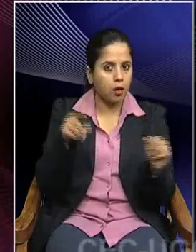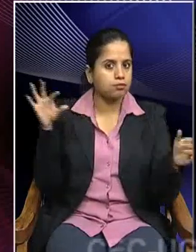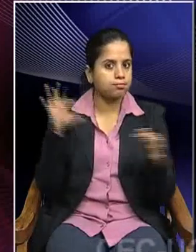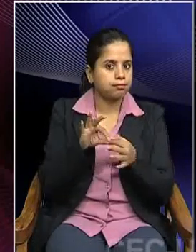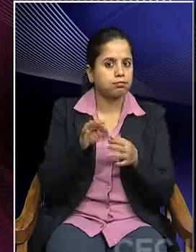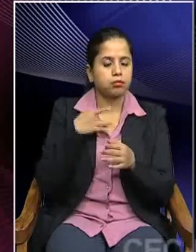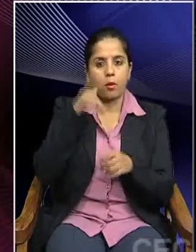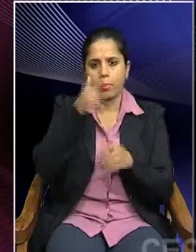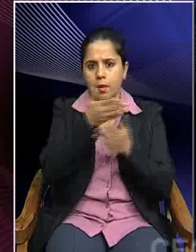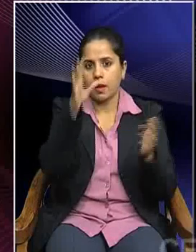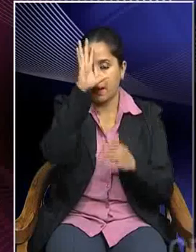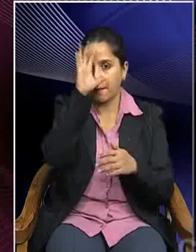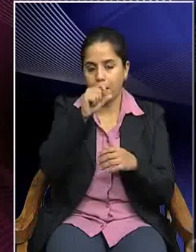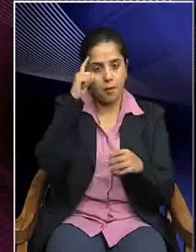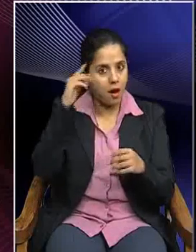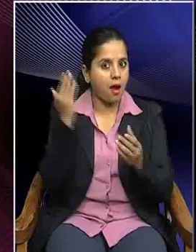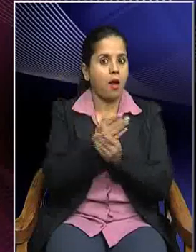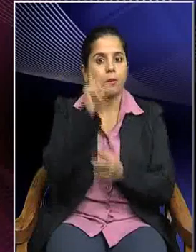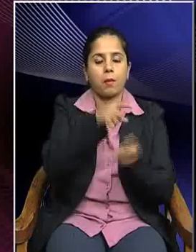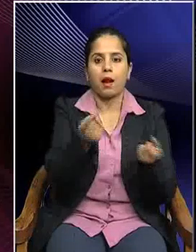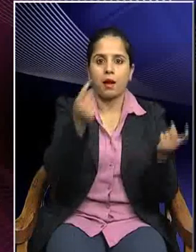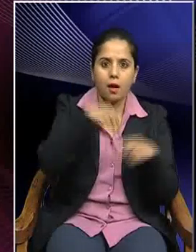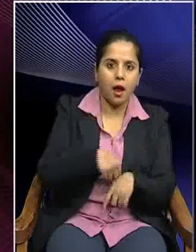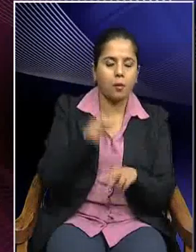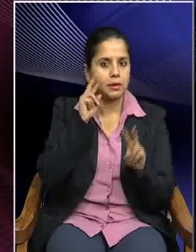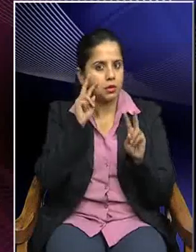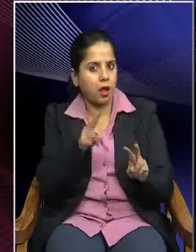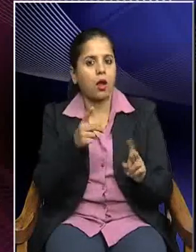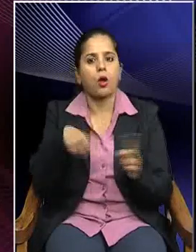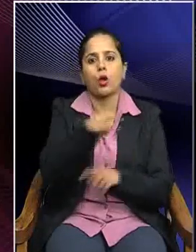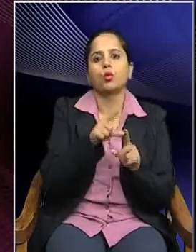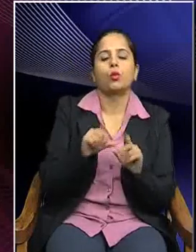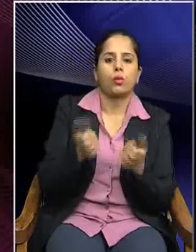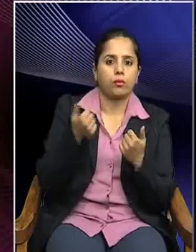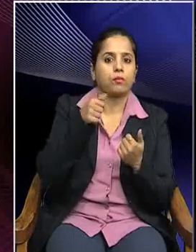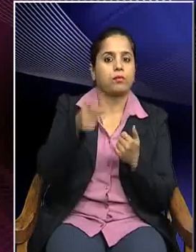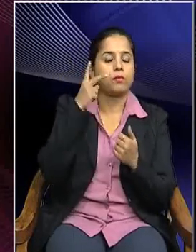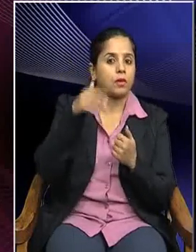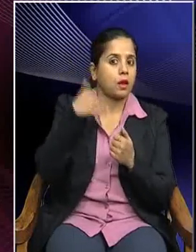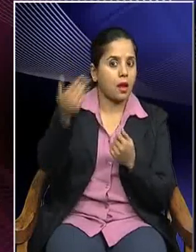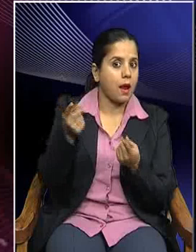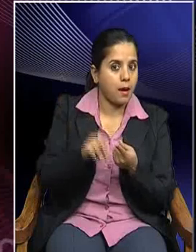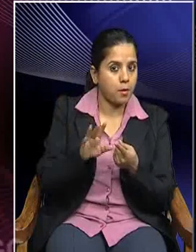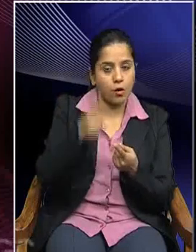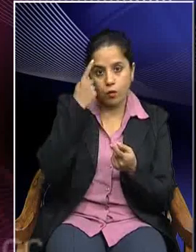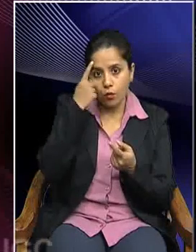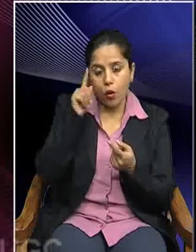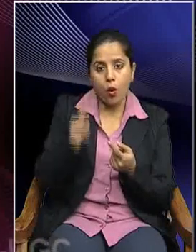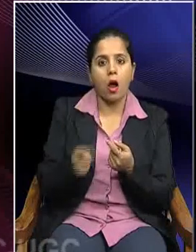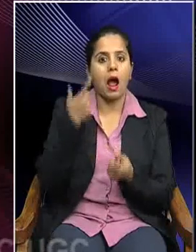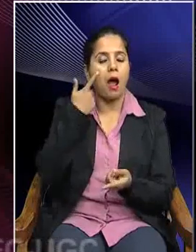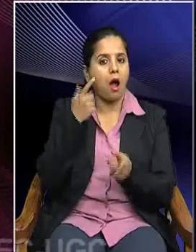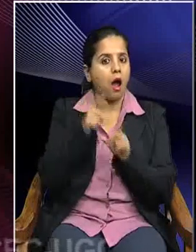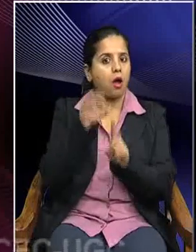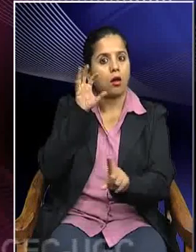with public memory so that people come and watch them, and it goes on to form an identity